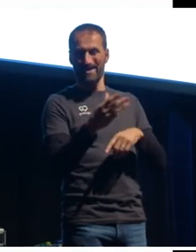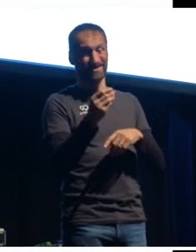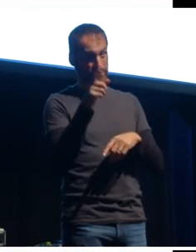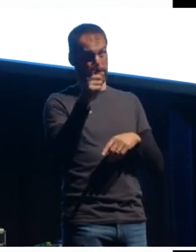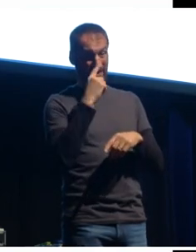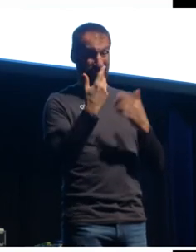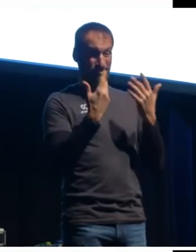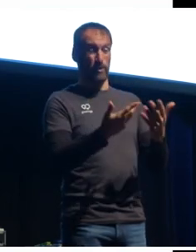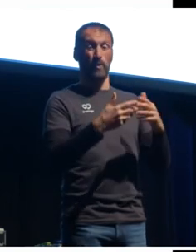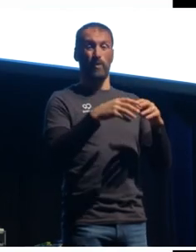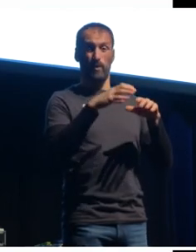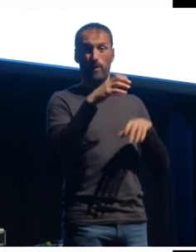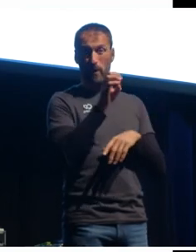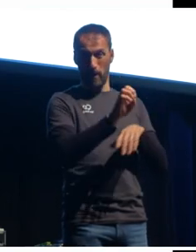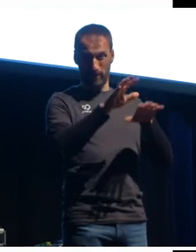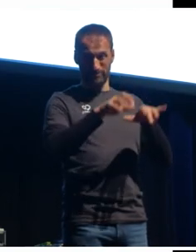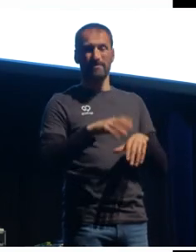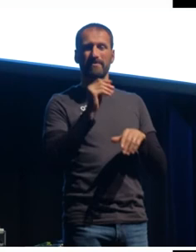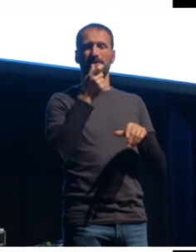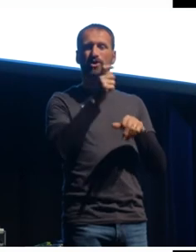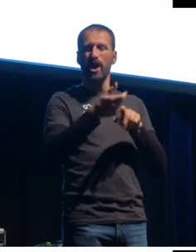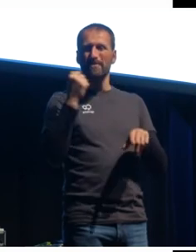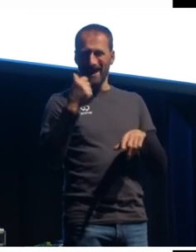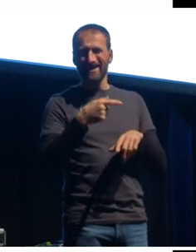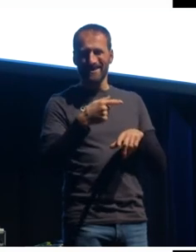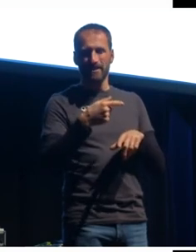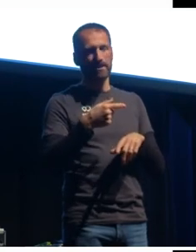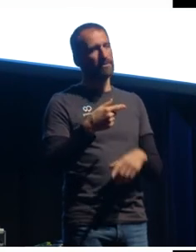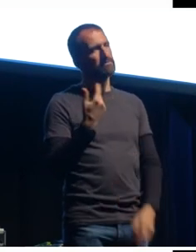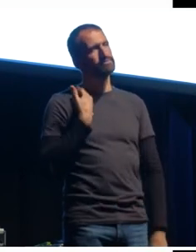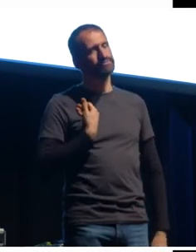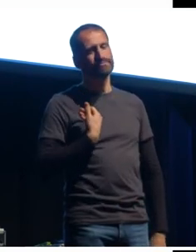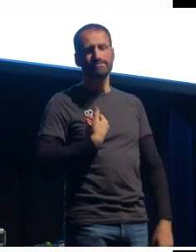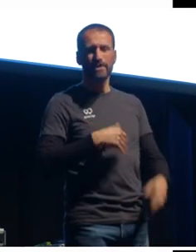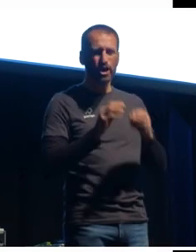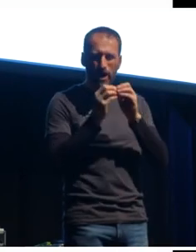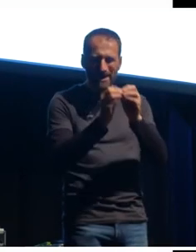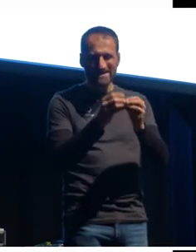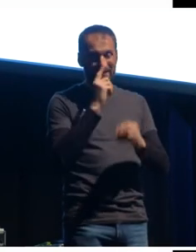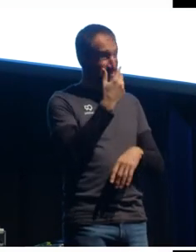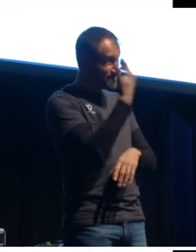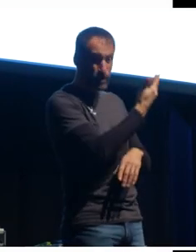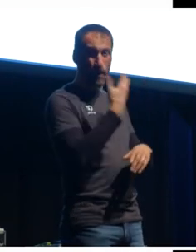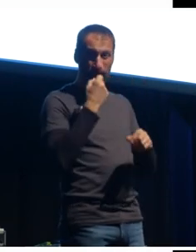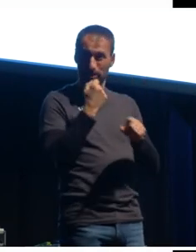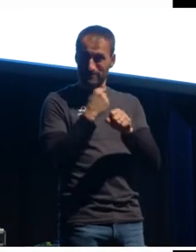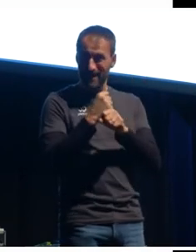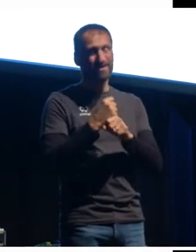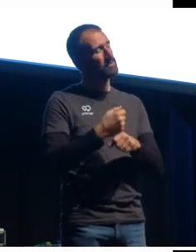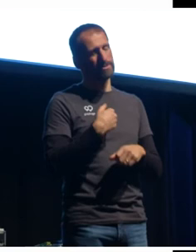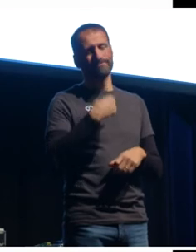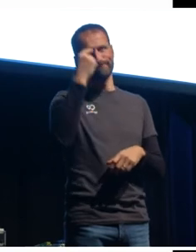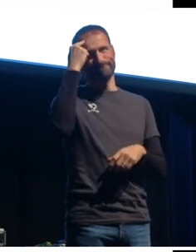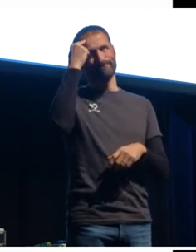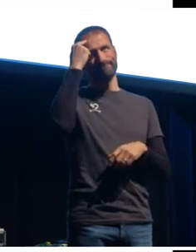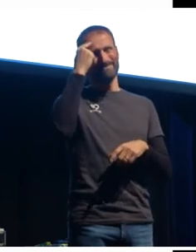this with callbacks would be so complicated to do something like this. Right? And I could do the same idea when